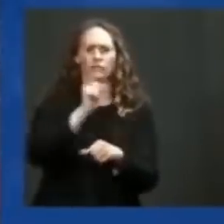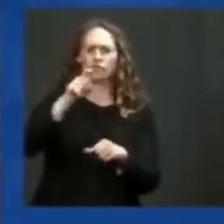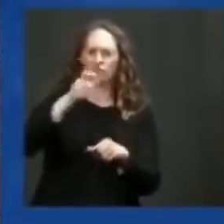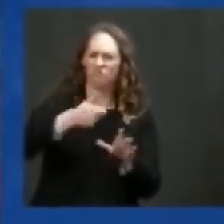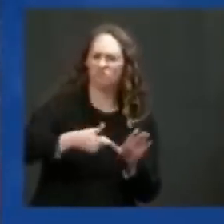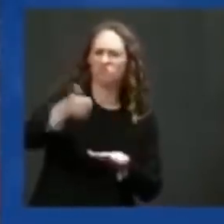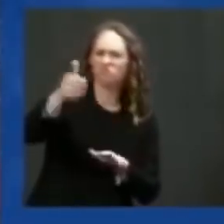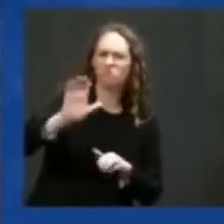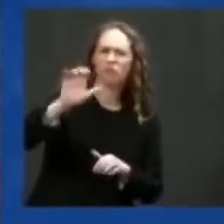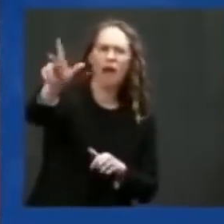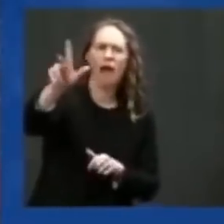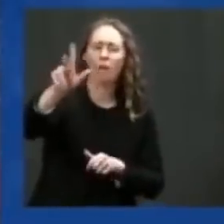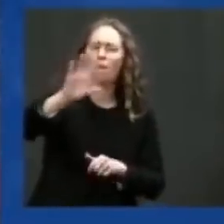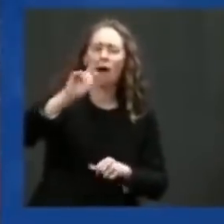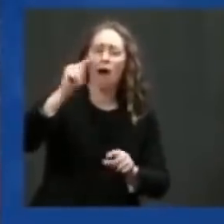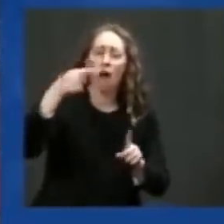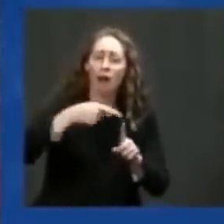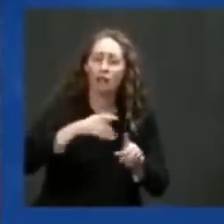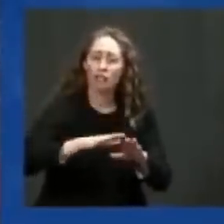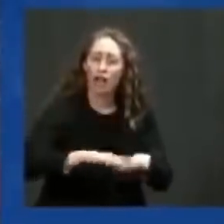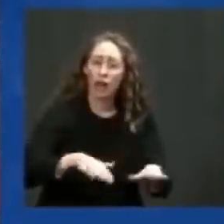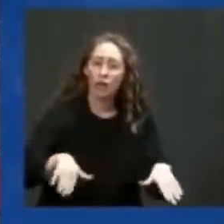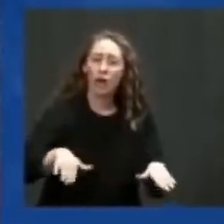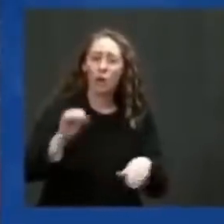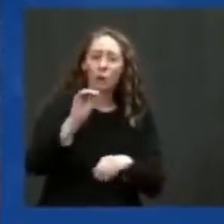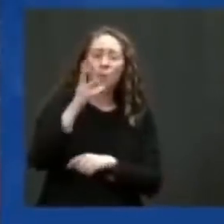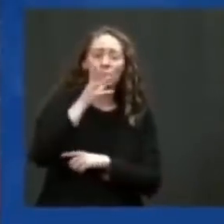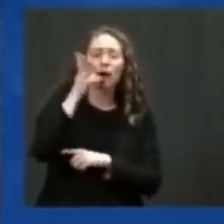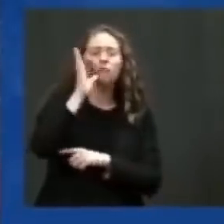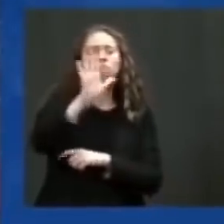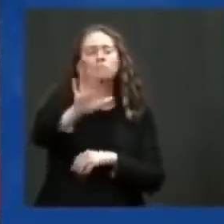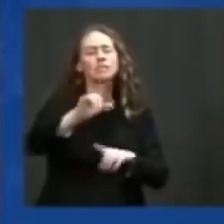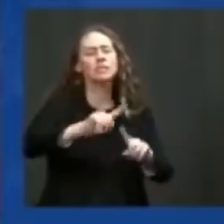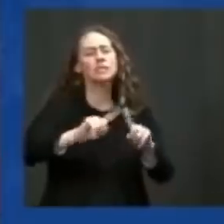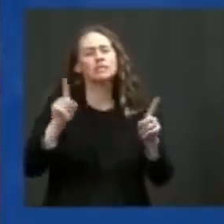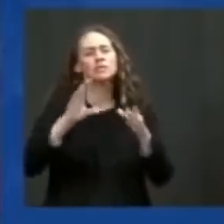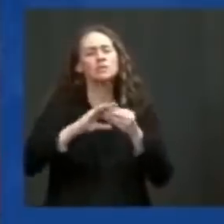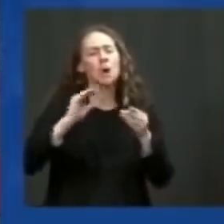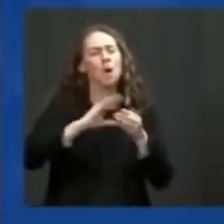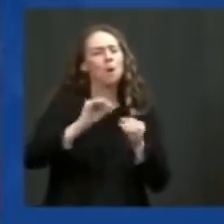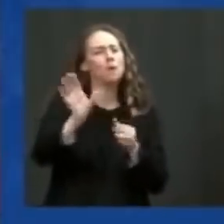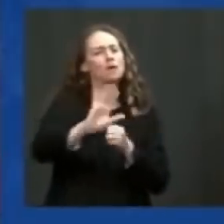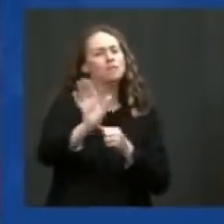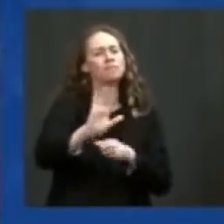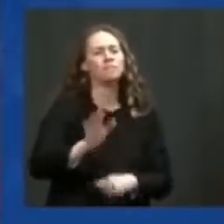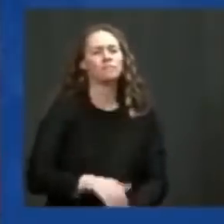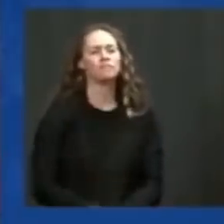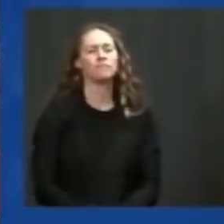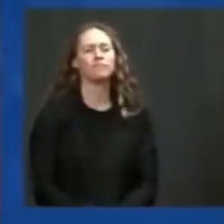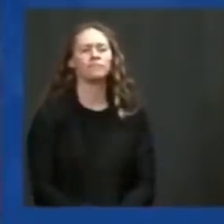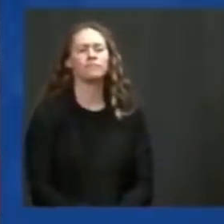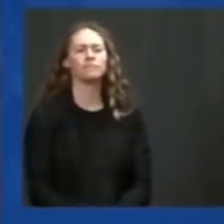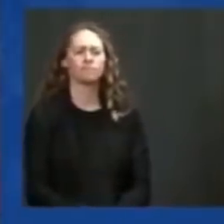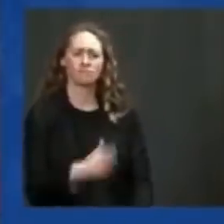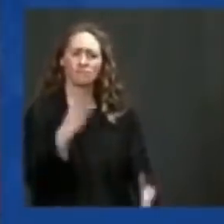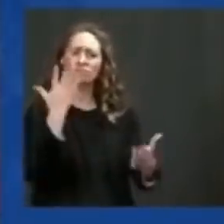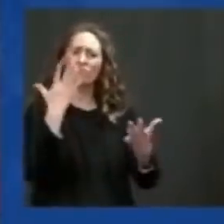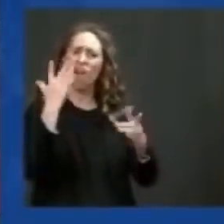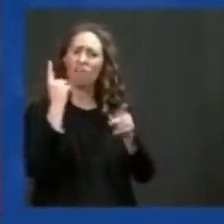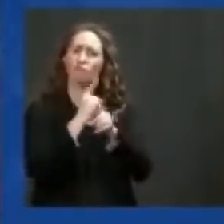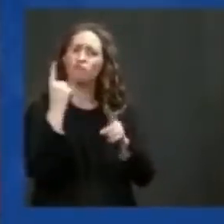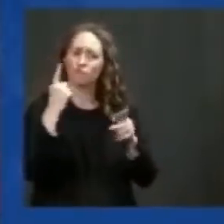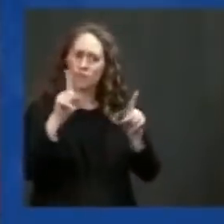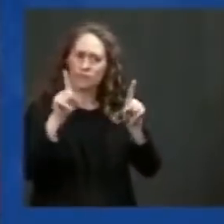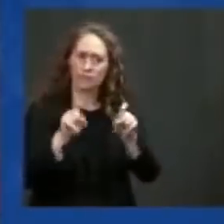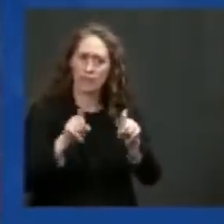unaccompanied children is a different story, because that's the most humane thing to do is to test them and to treat them